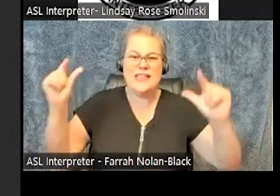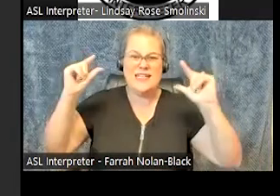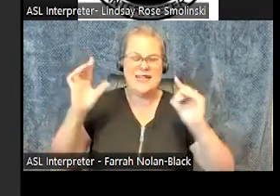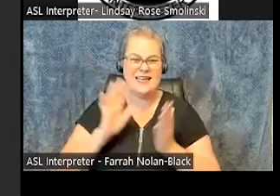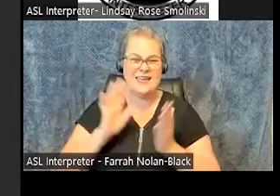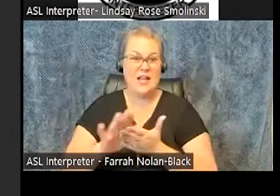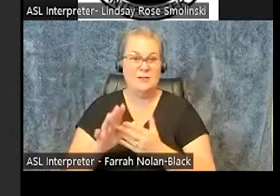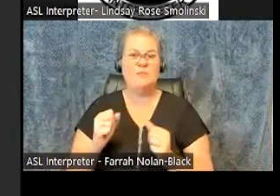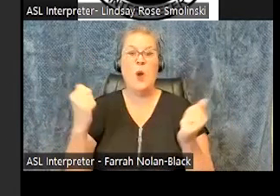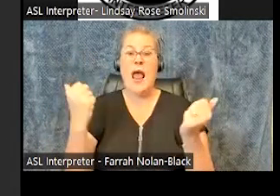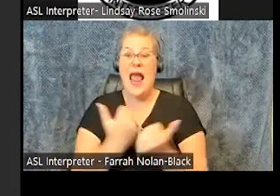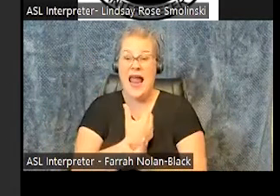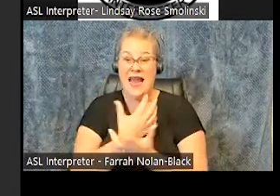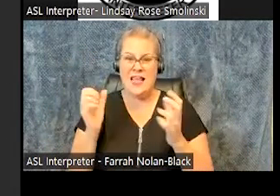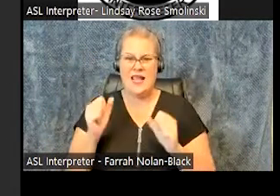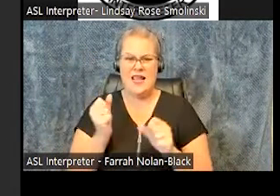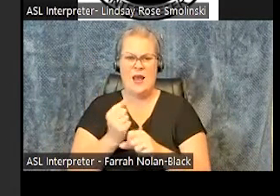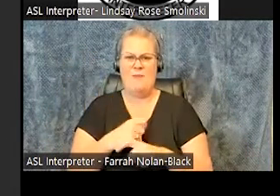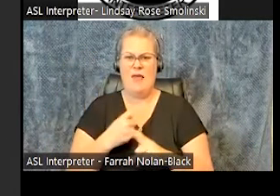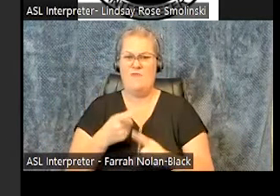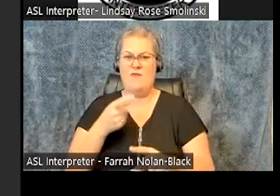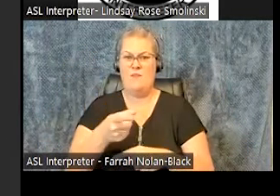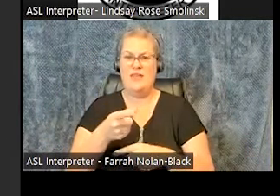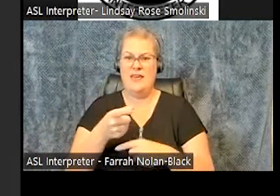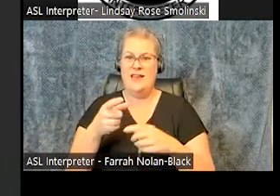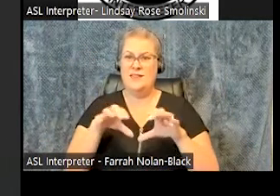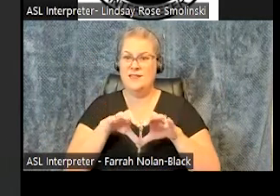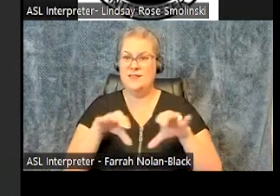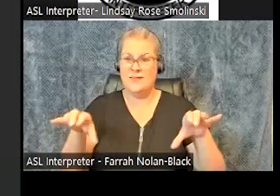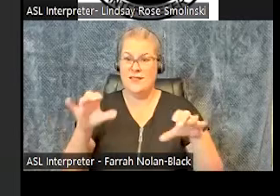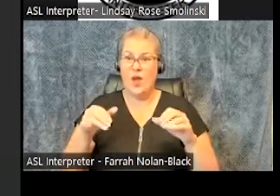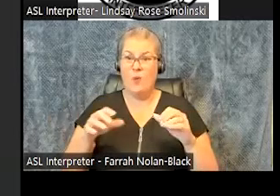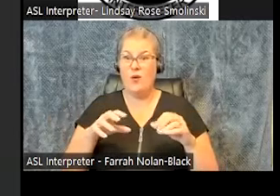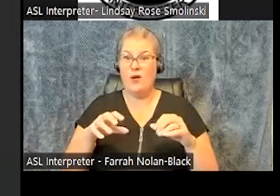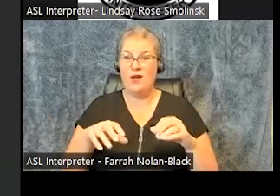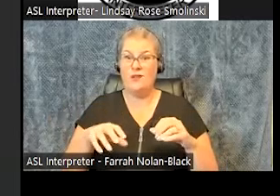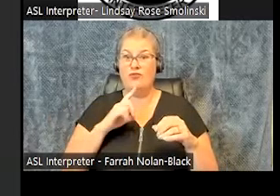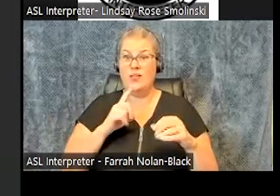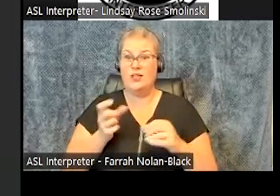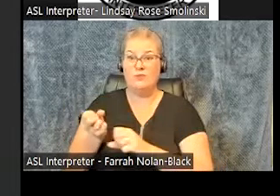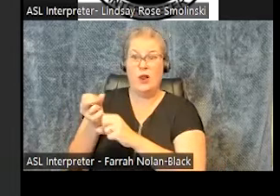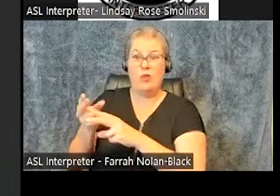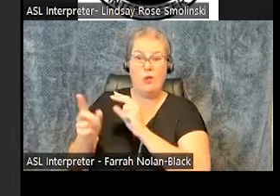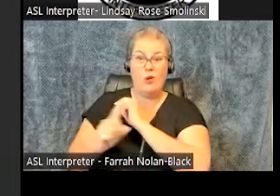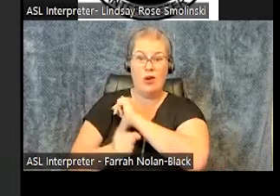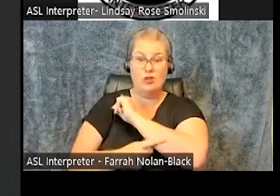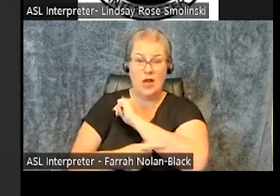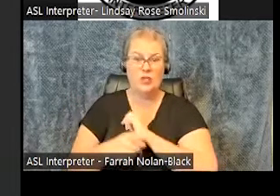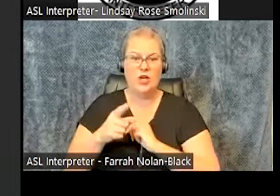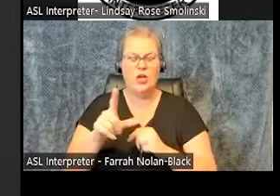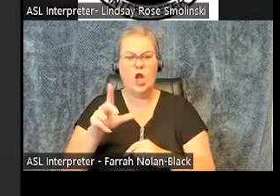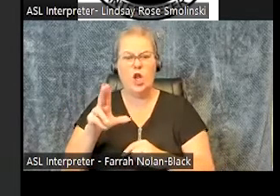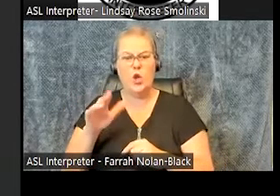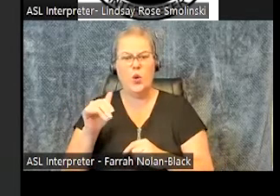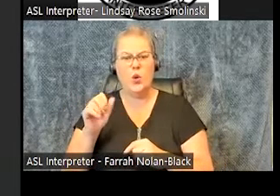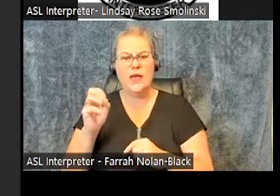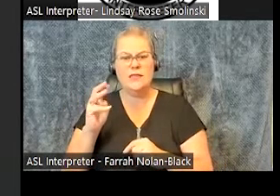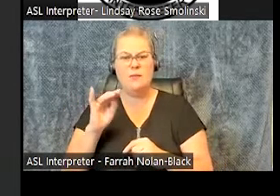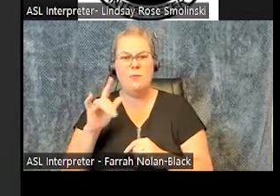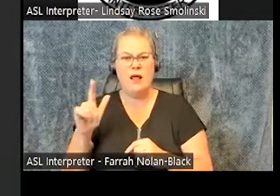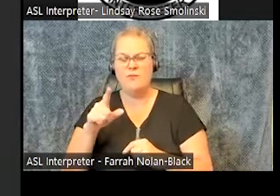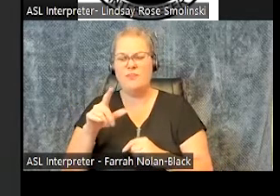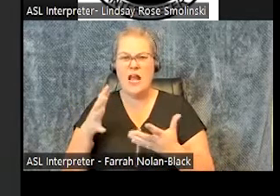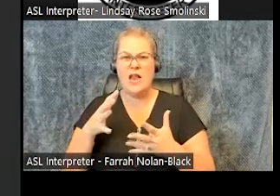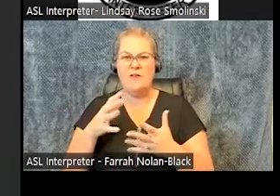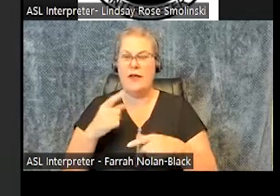Anything can be made from these logs that would otherwise enter the waste stream. This is what's called a Lucas mill. It's kind of a Swiss Army knife of mills.